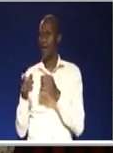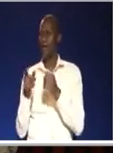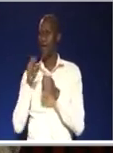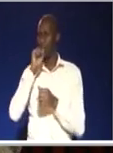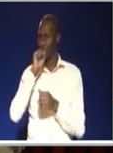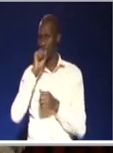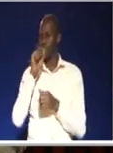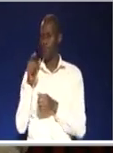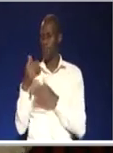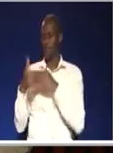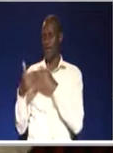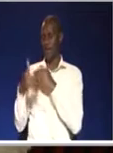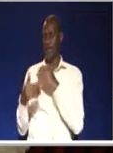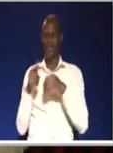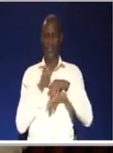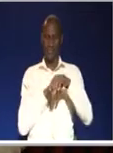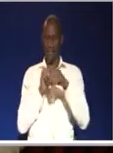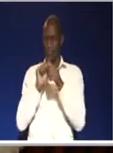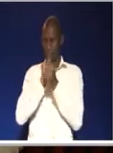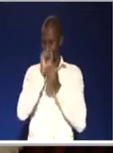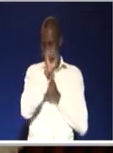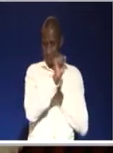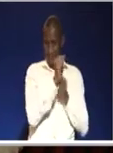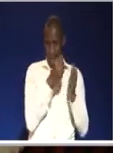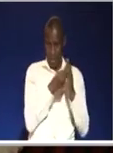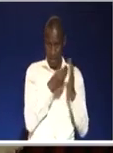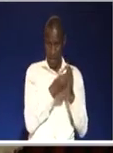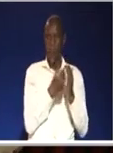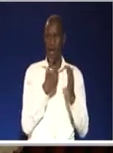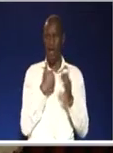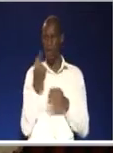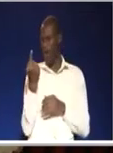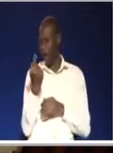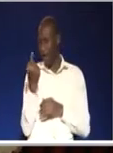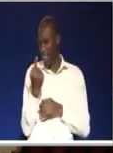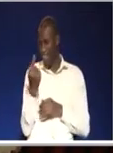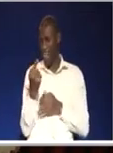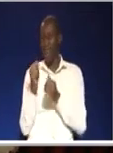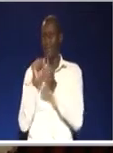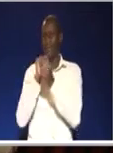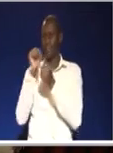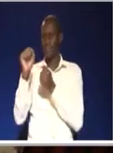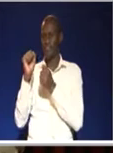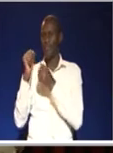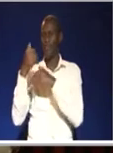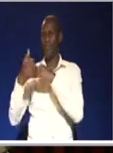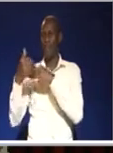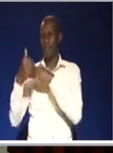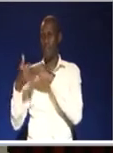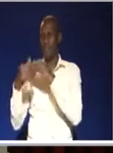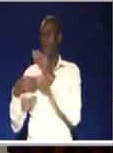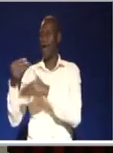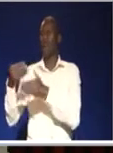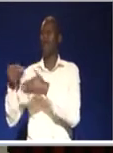bread. So when the price is 15, we have only 50 loaves of bread being